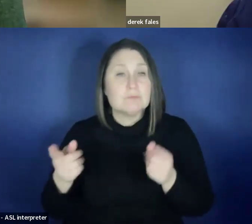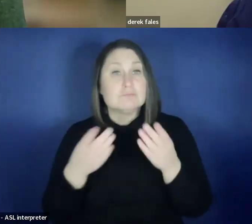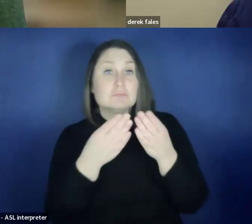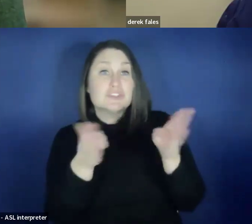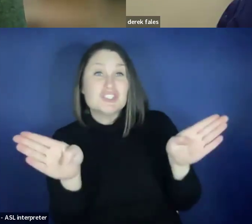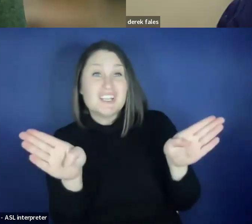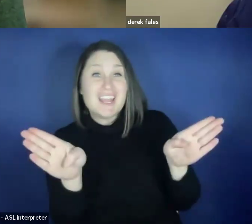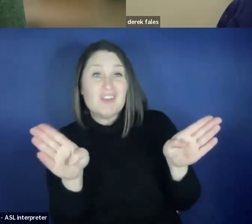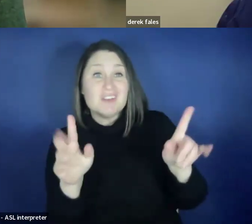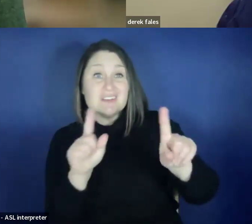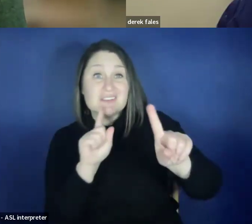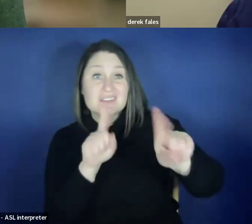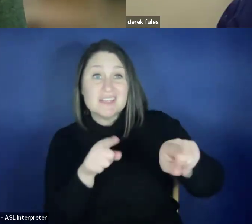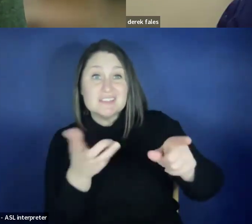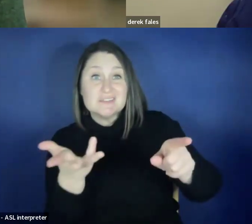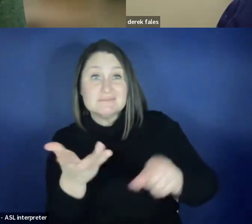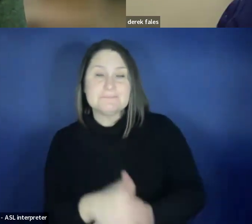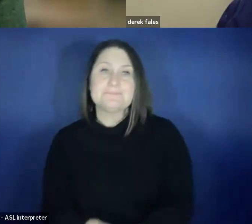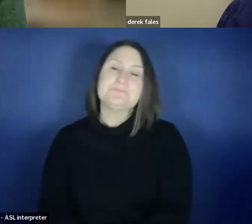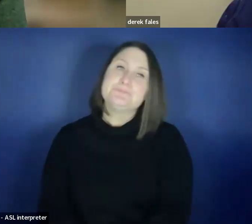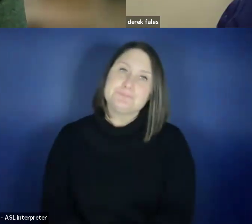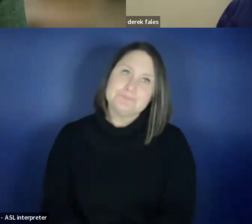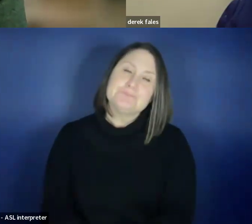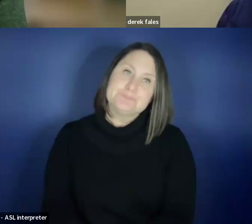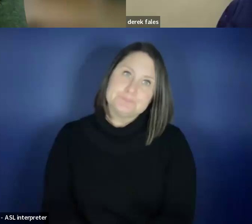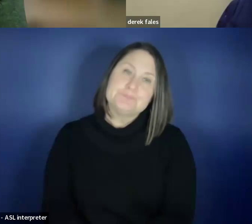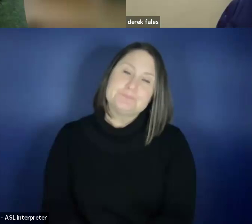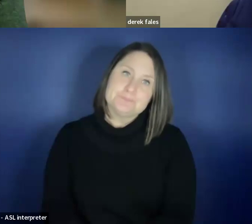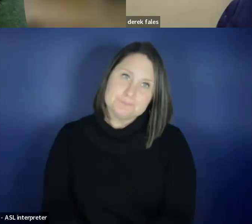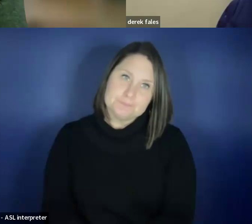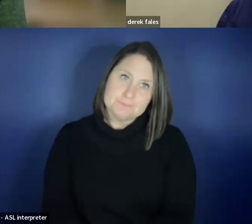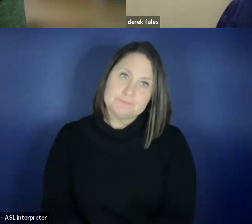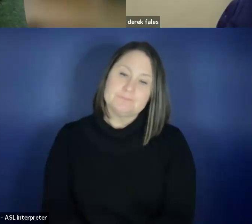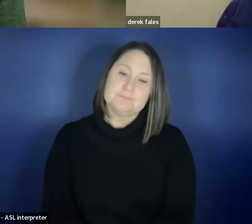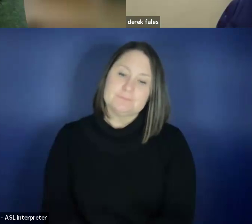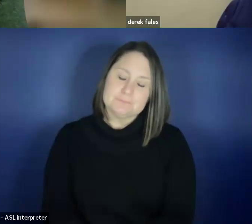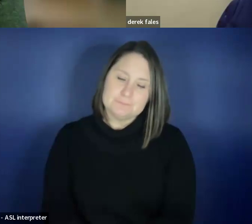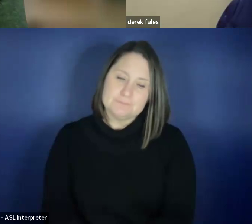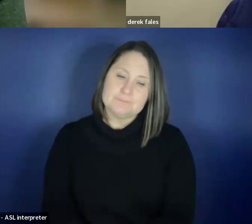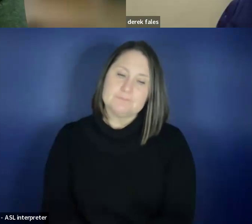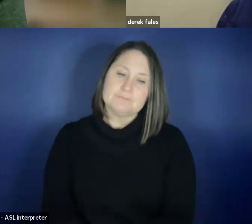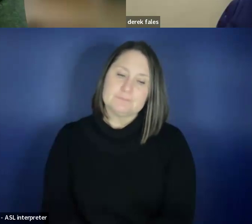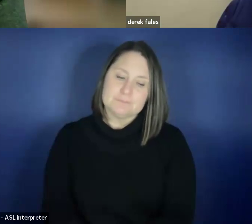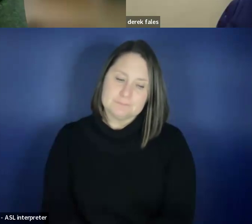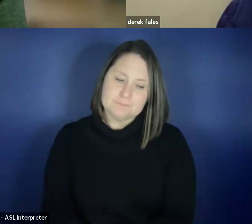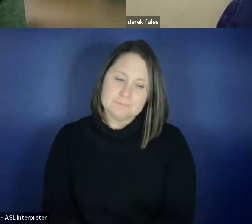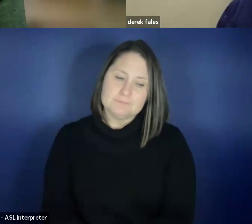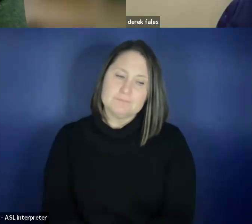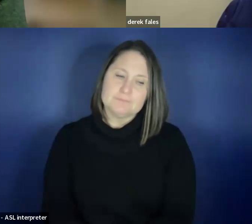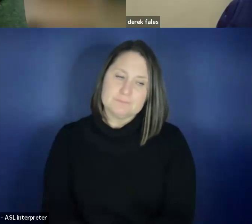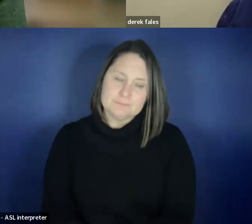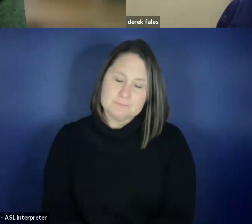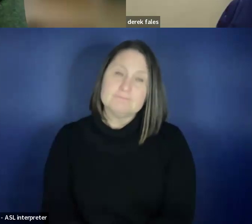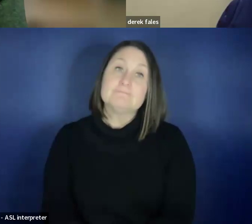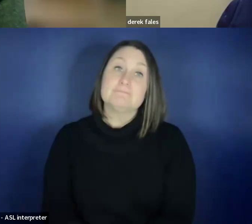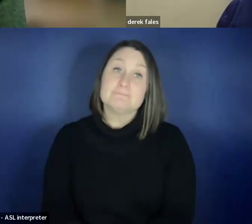generic answer, perhaps, Derek. Sure. I think it definitely does, Betsy, as you talked about,